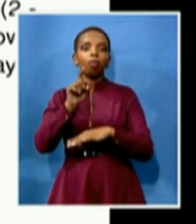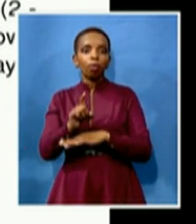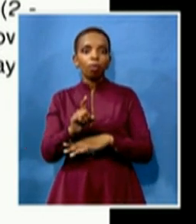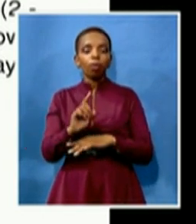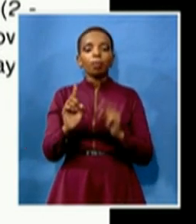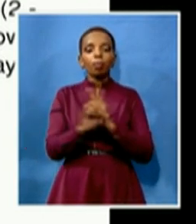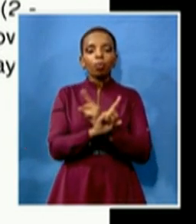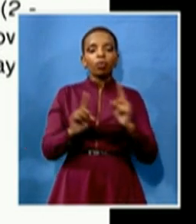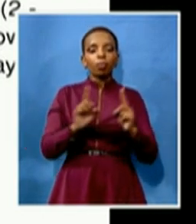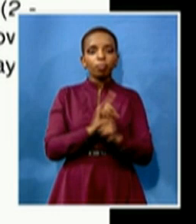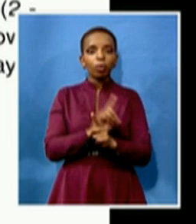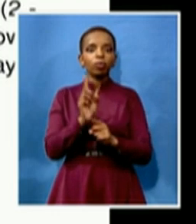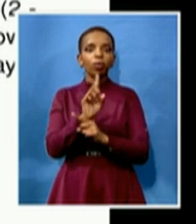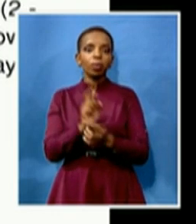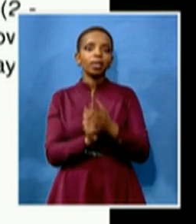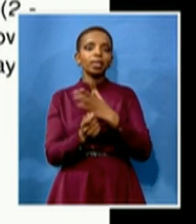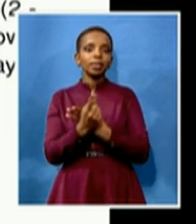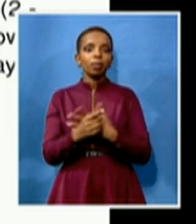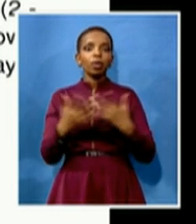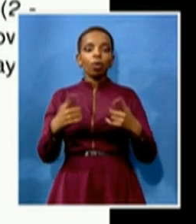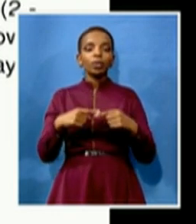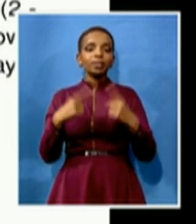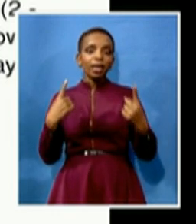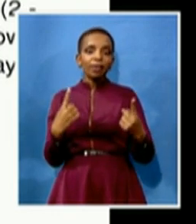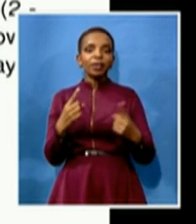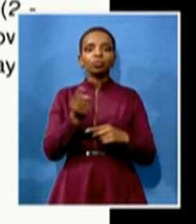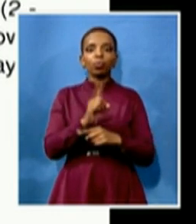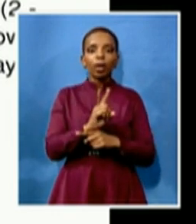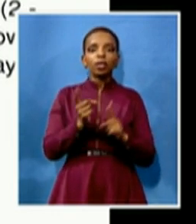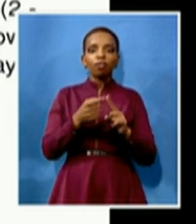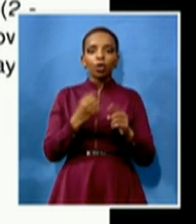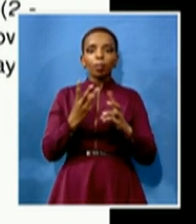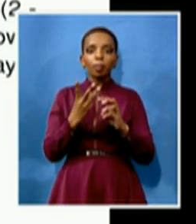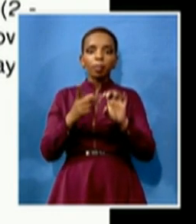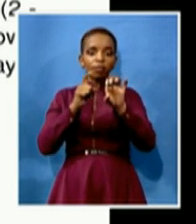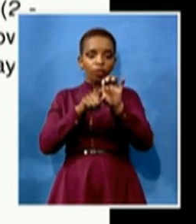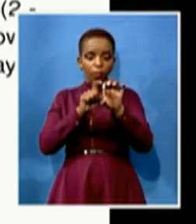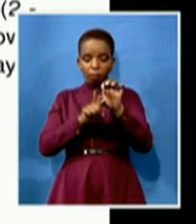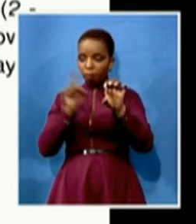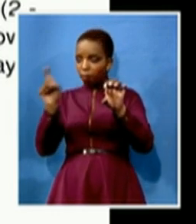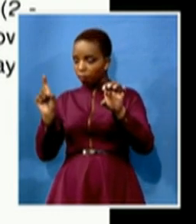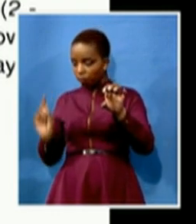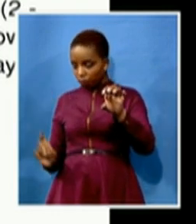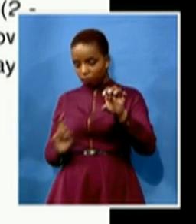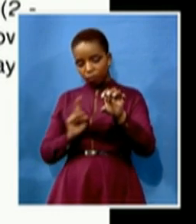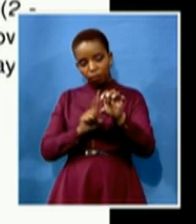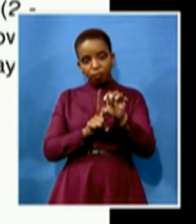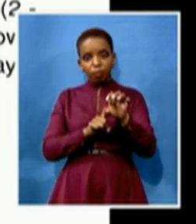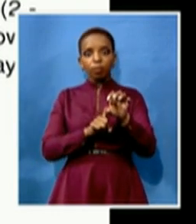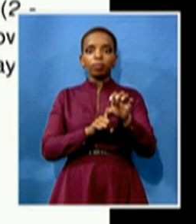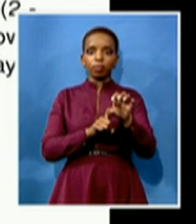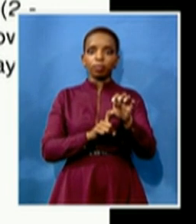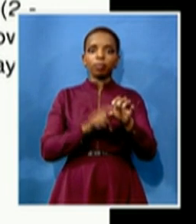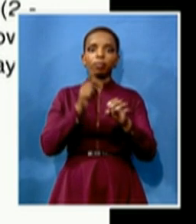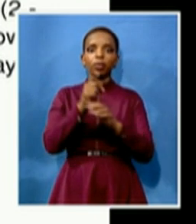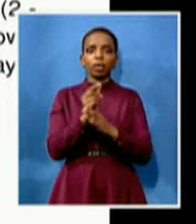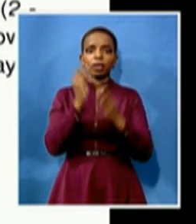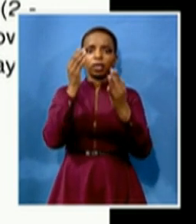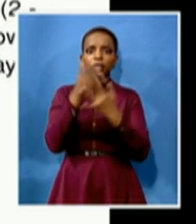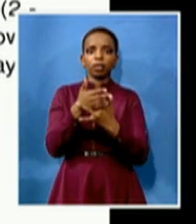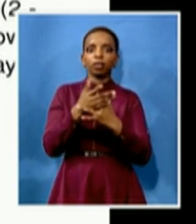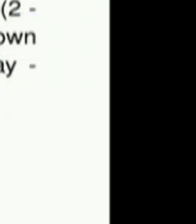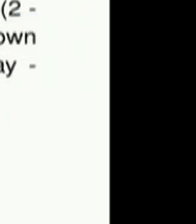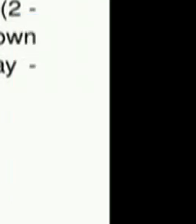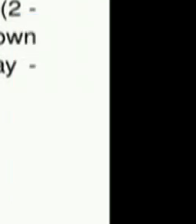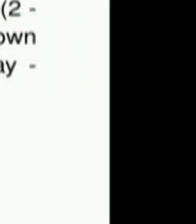movement patterns are across various levels of interventions. So between the 2nd and the 15th of March, we had no